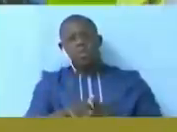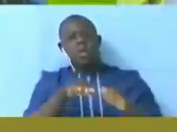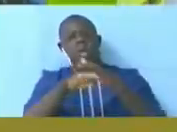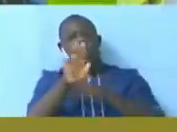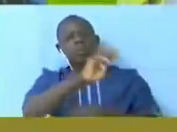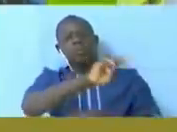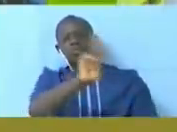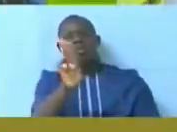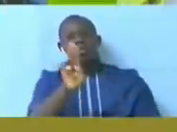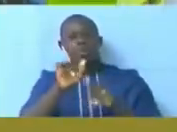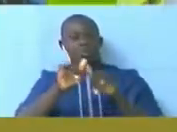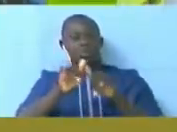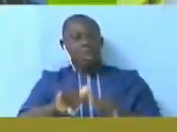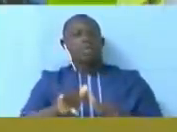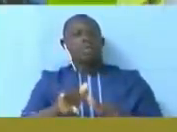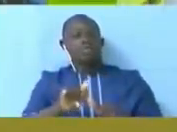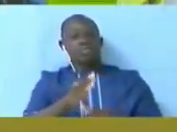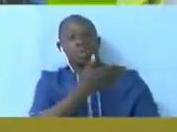after